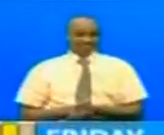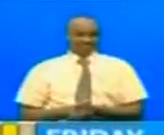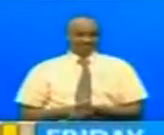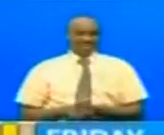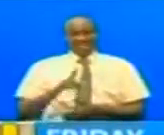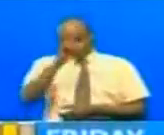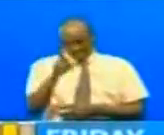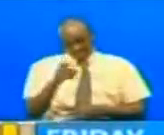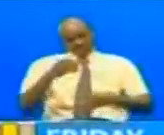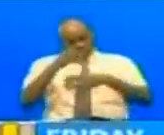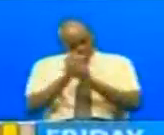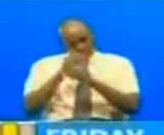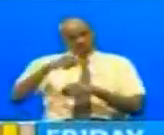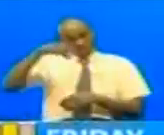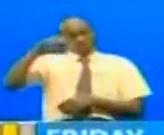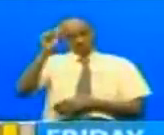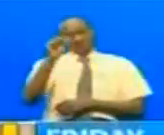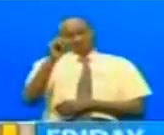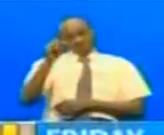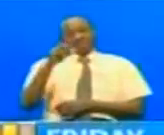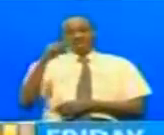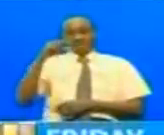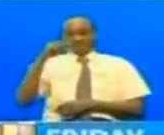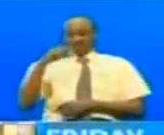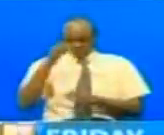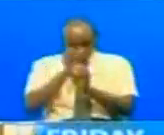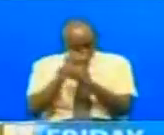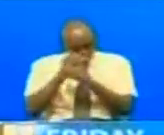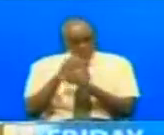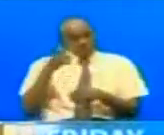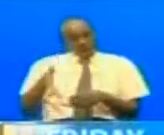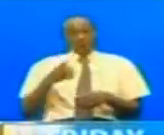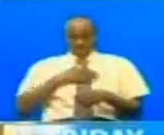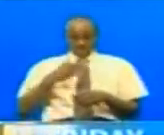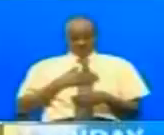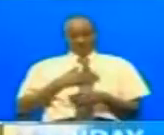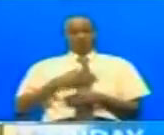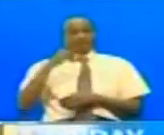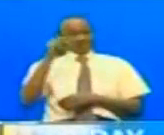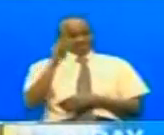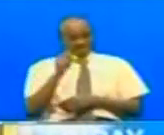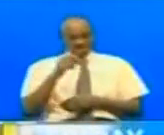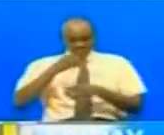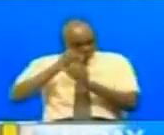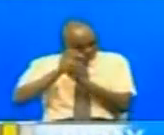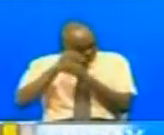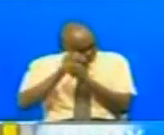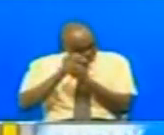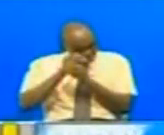Tests conducted by Quality Control Company, SGS, for KTN's Inside Story and Jicho Pevu found that the